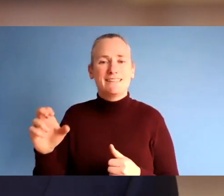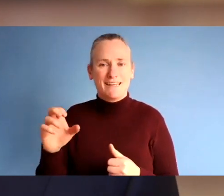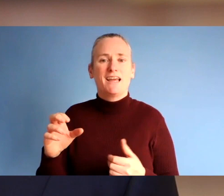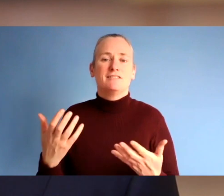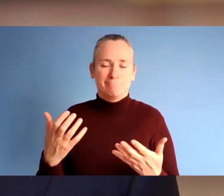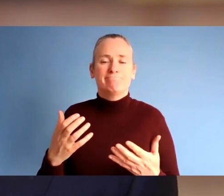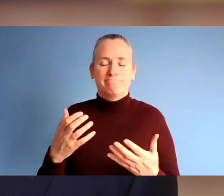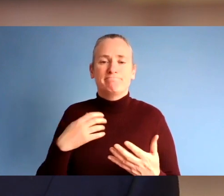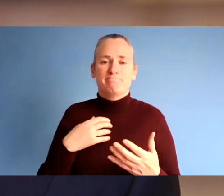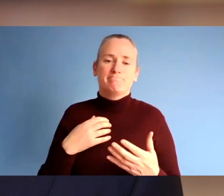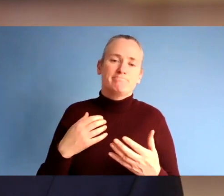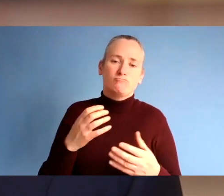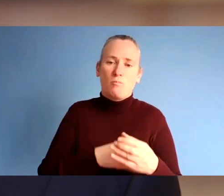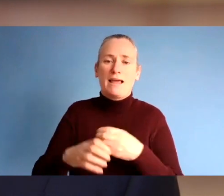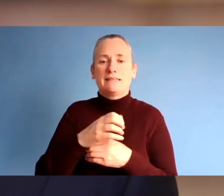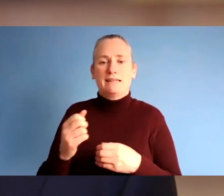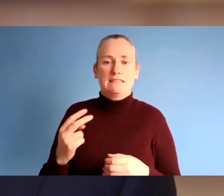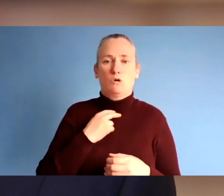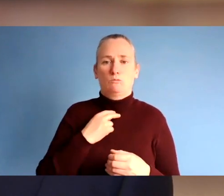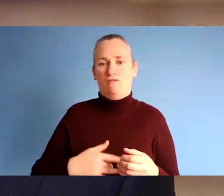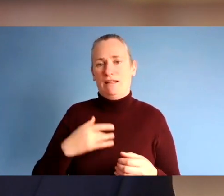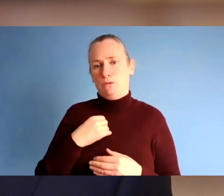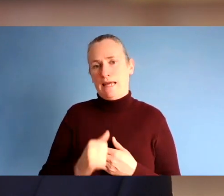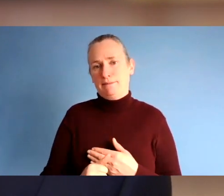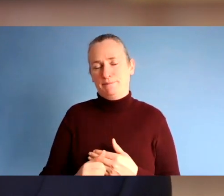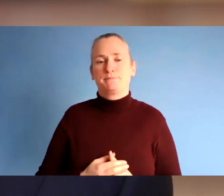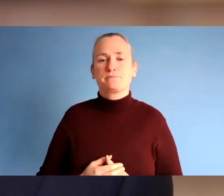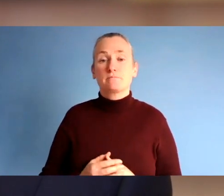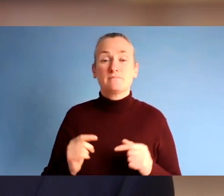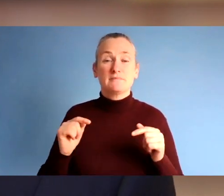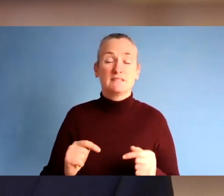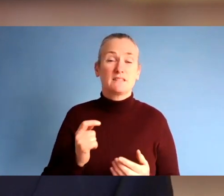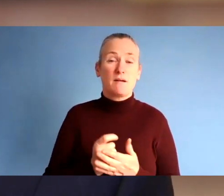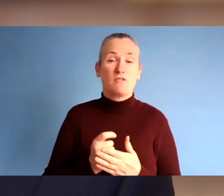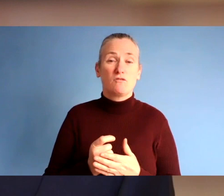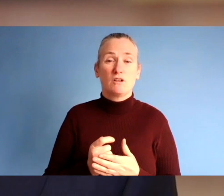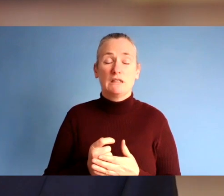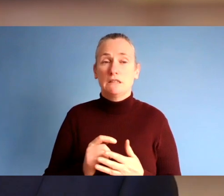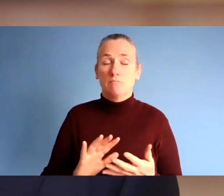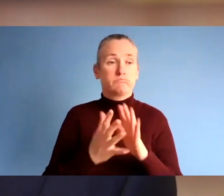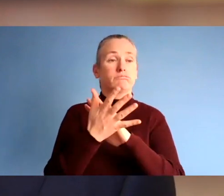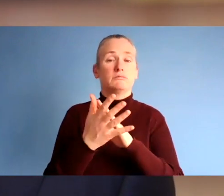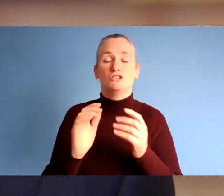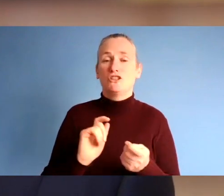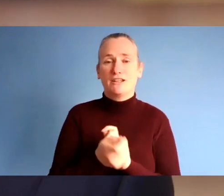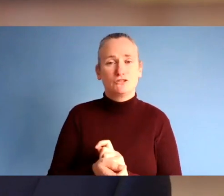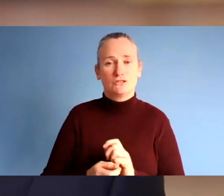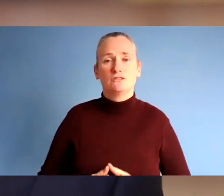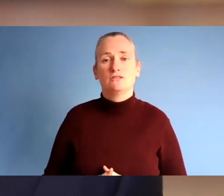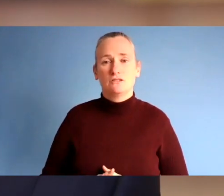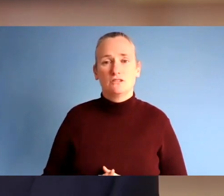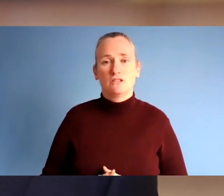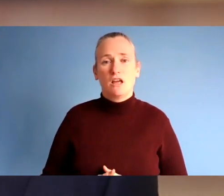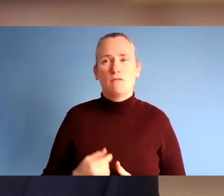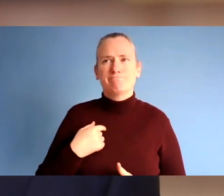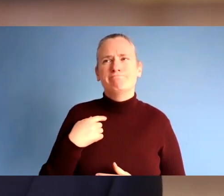of disappointment you might feel today. This is a period of great disruption and change. When I